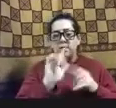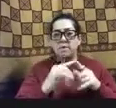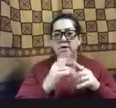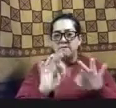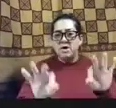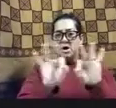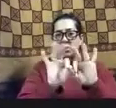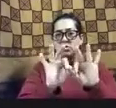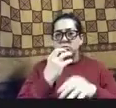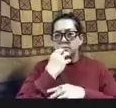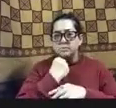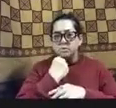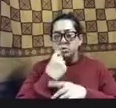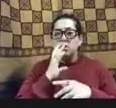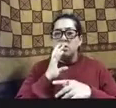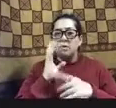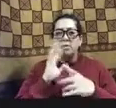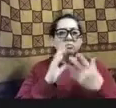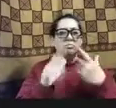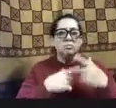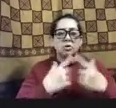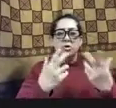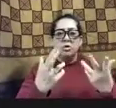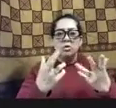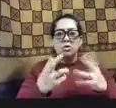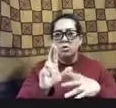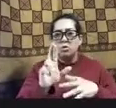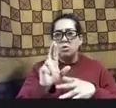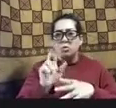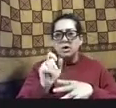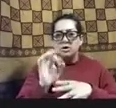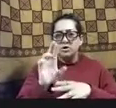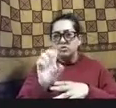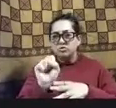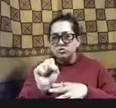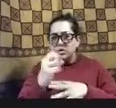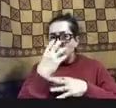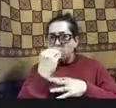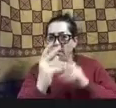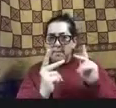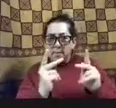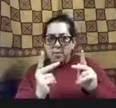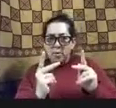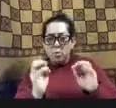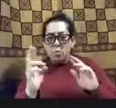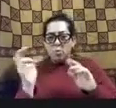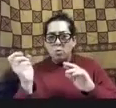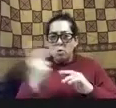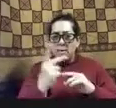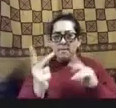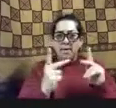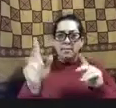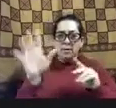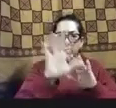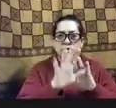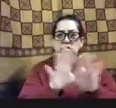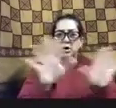values, they want to know if you're referring to the role of ranchers and wolf people or all people in